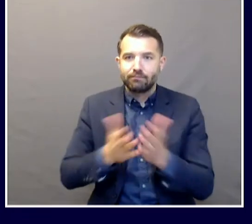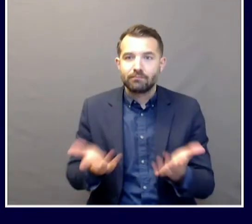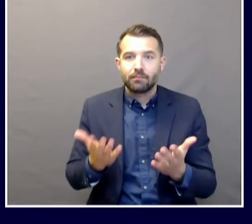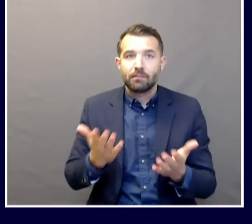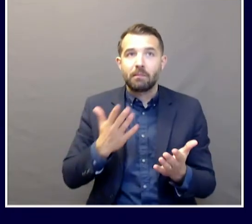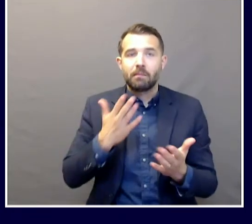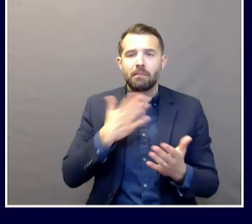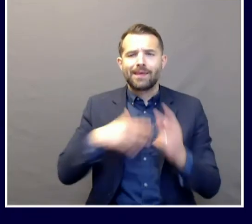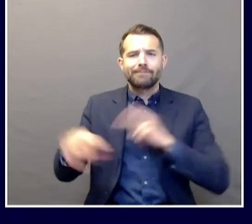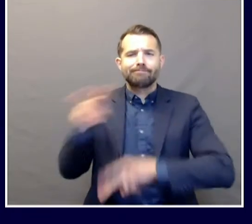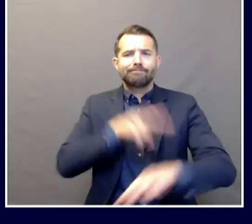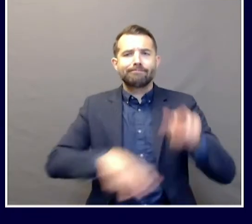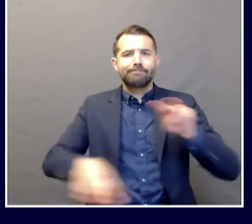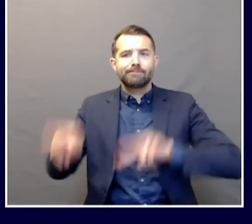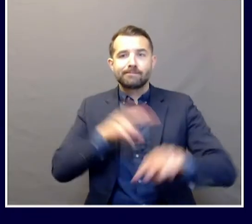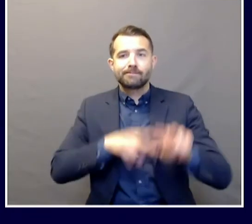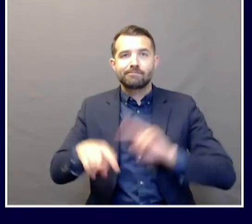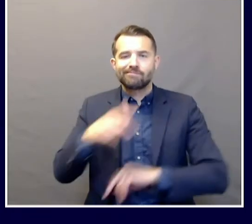or, you know,